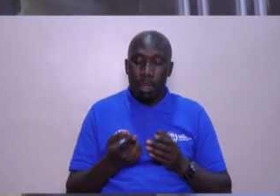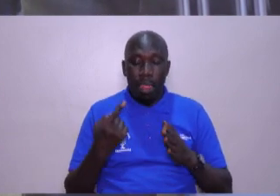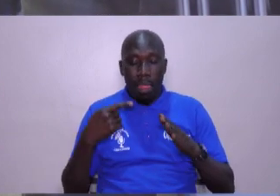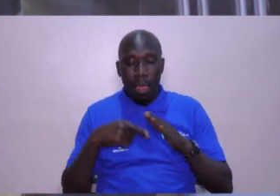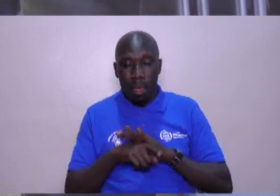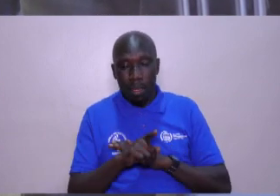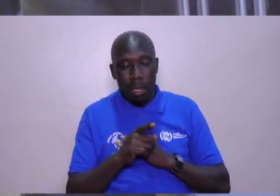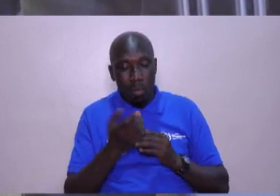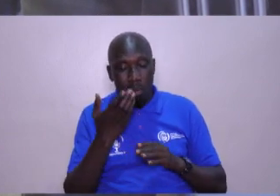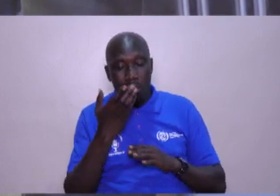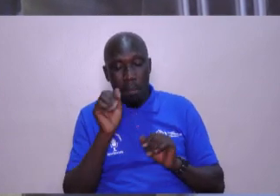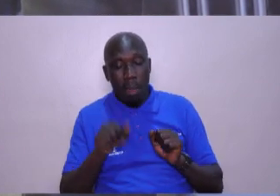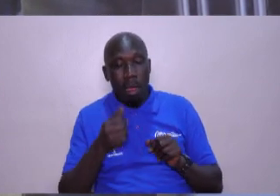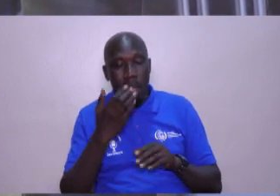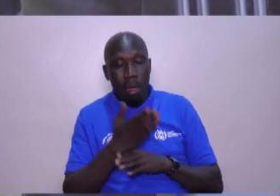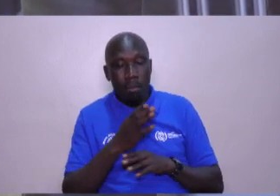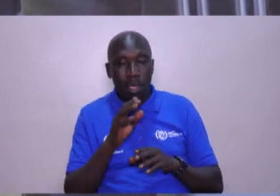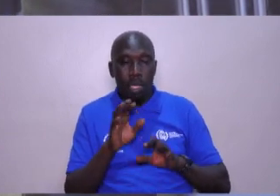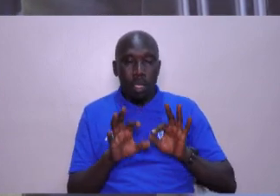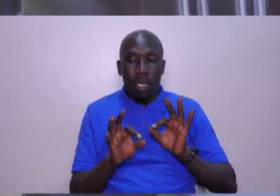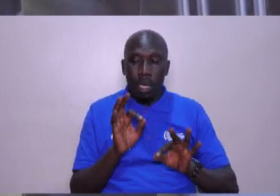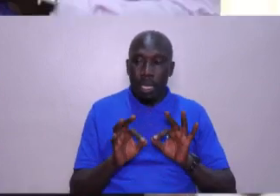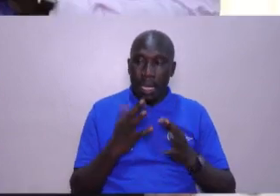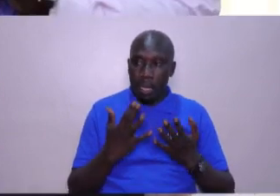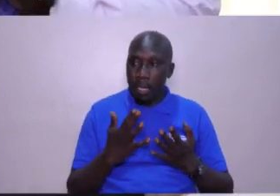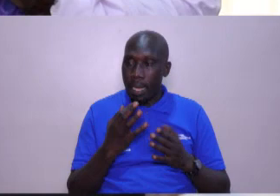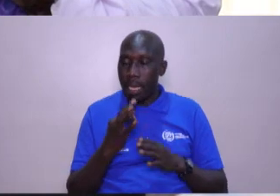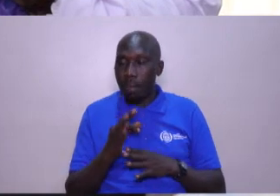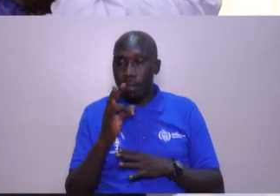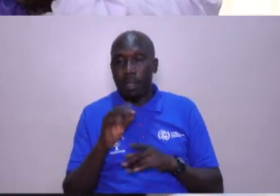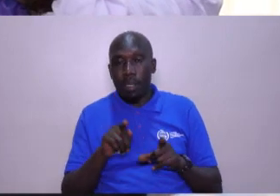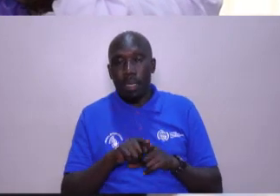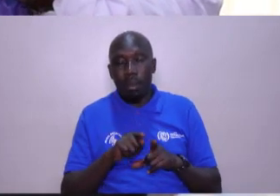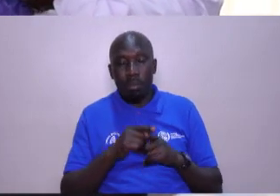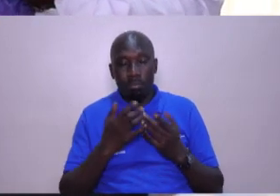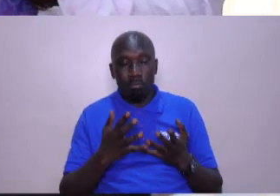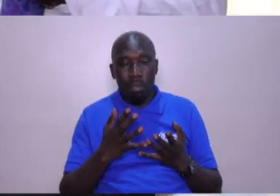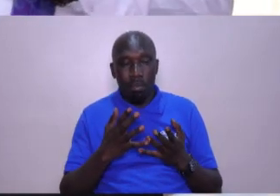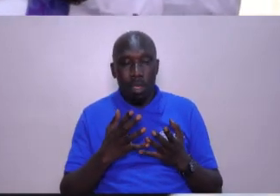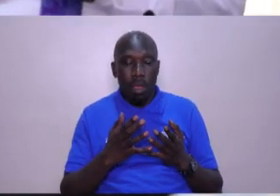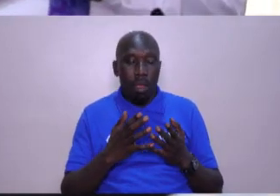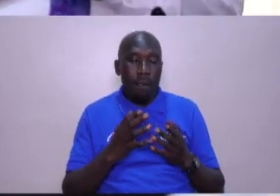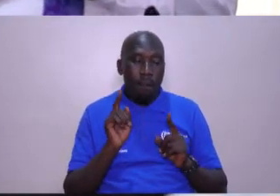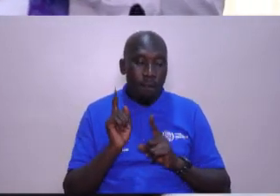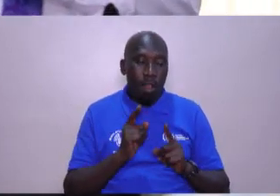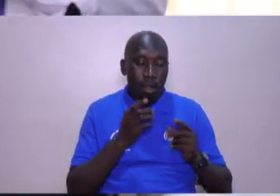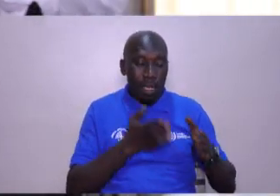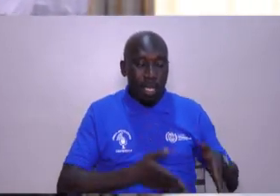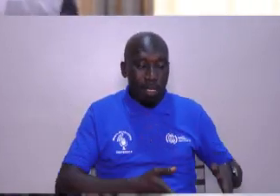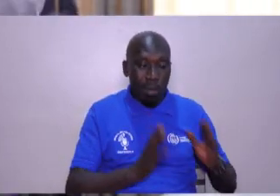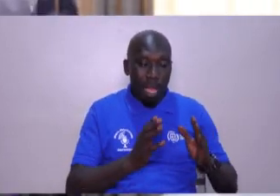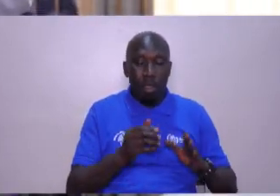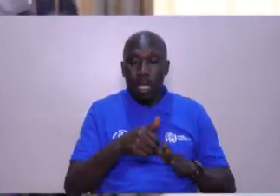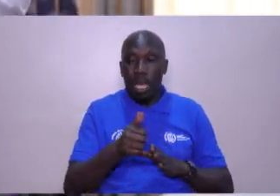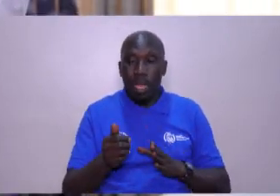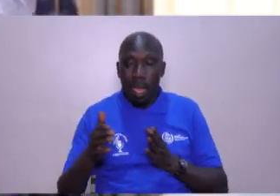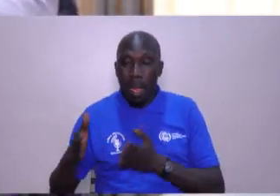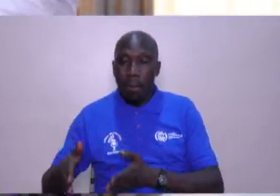enters, we have to select whether it's taking this part or the other part.